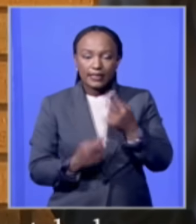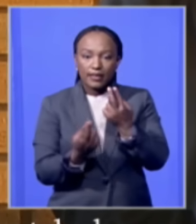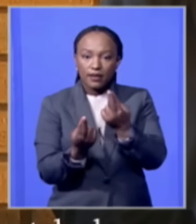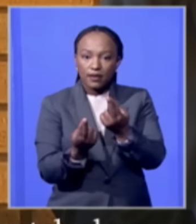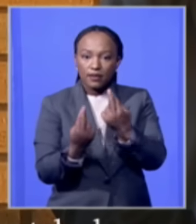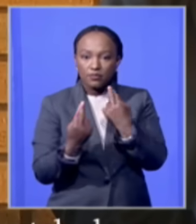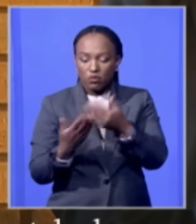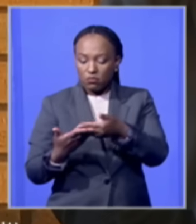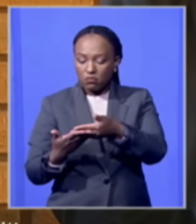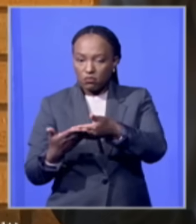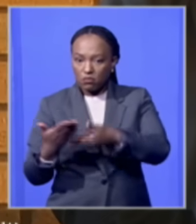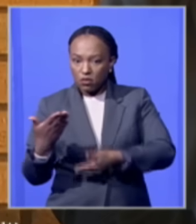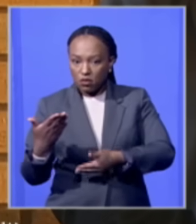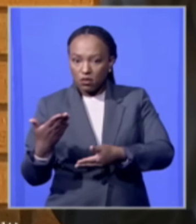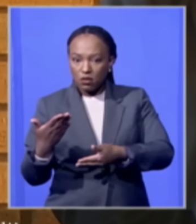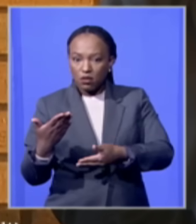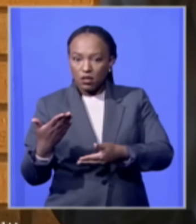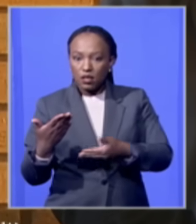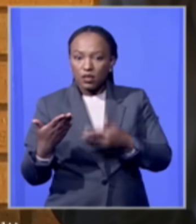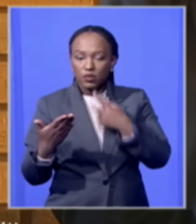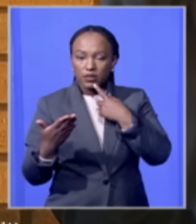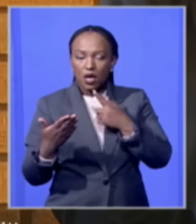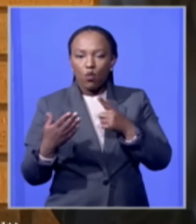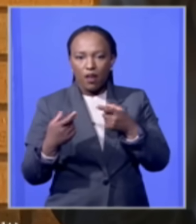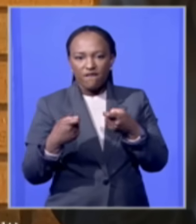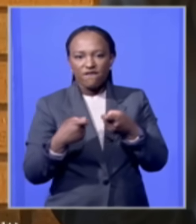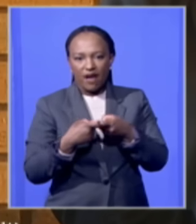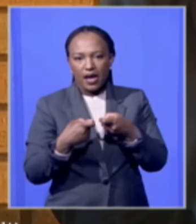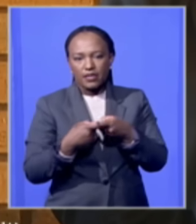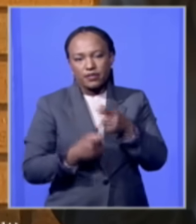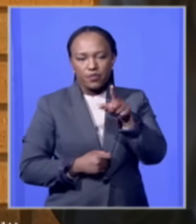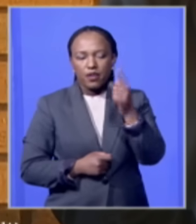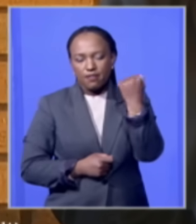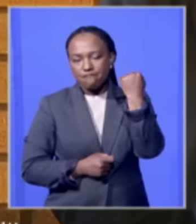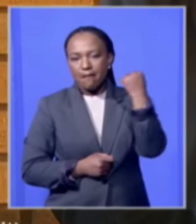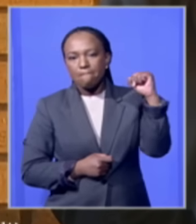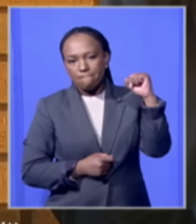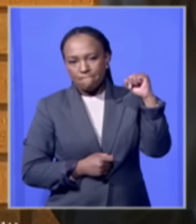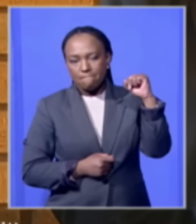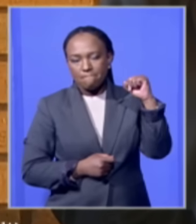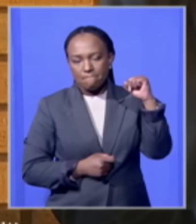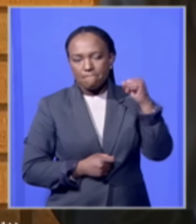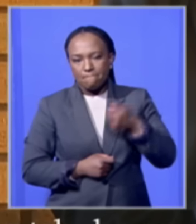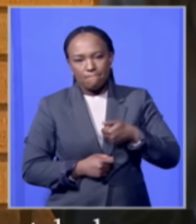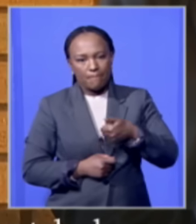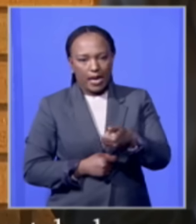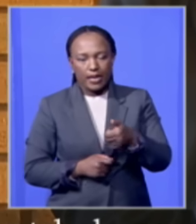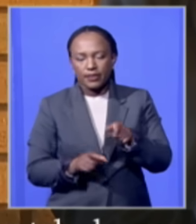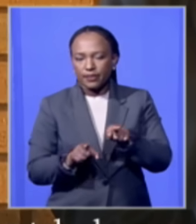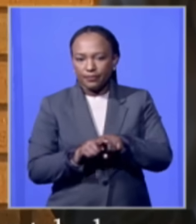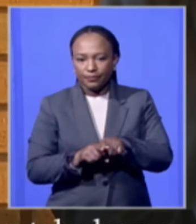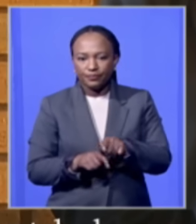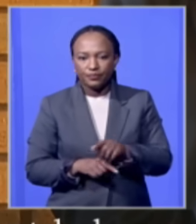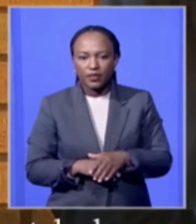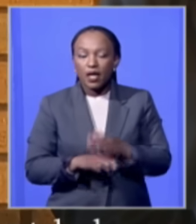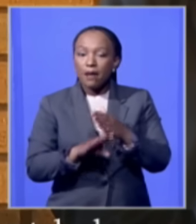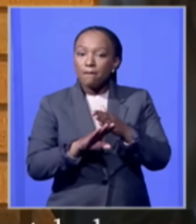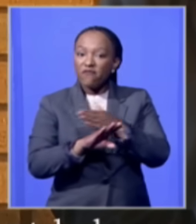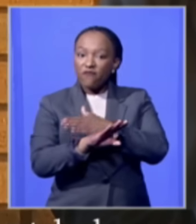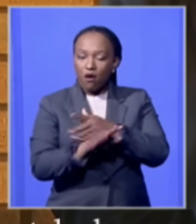is going to war. He is opposing. And even before he could